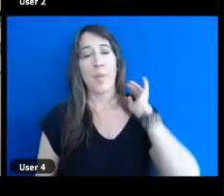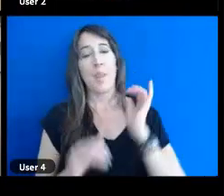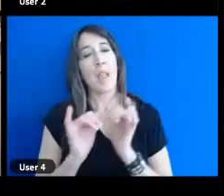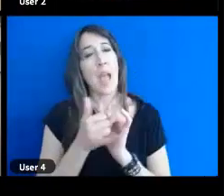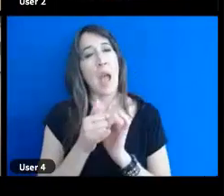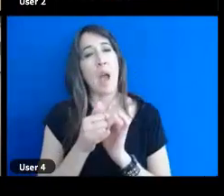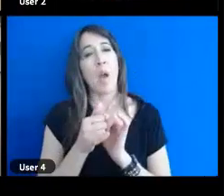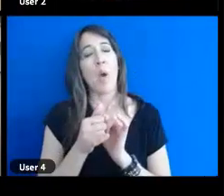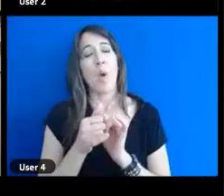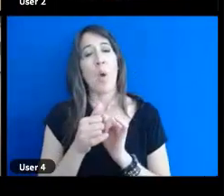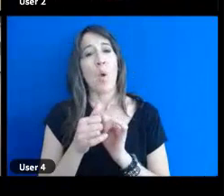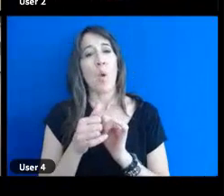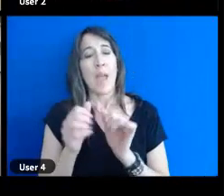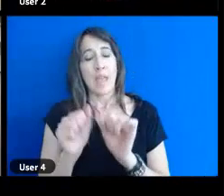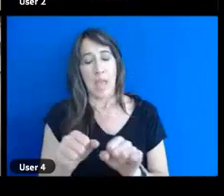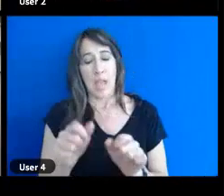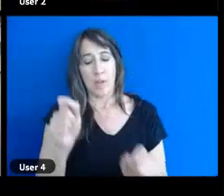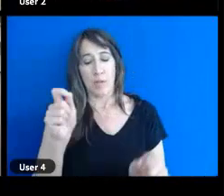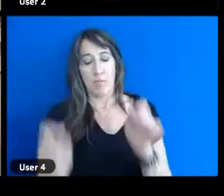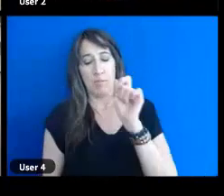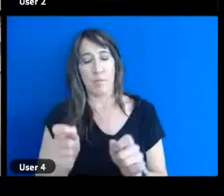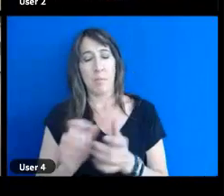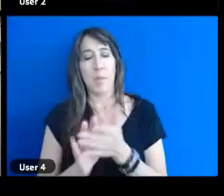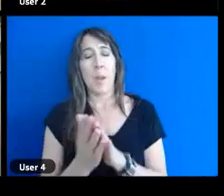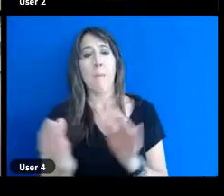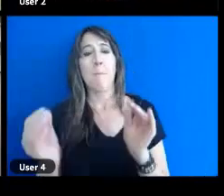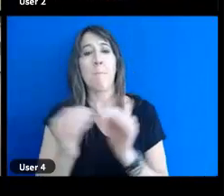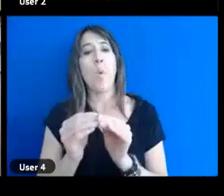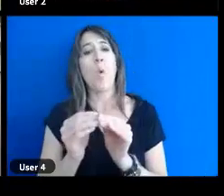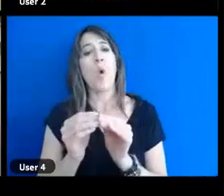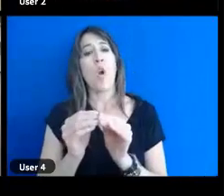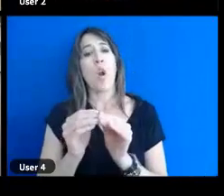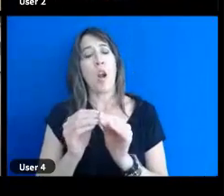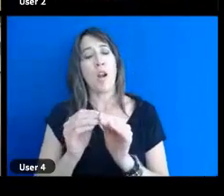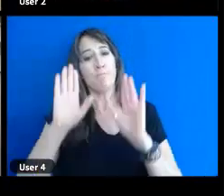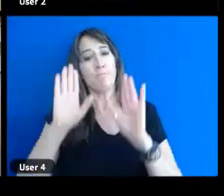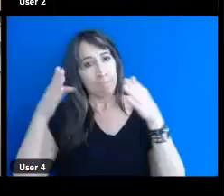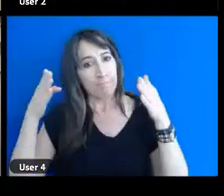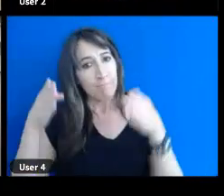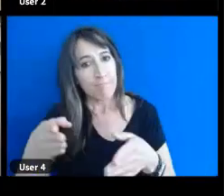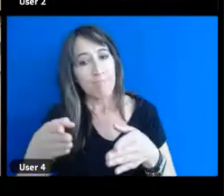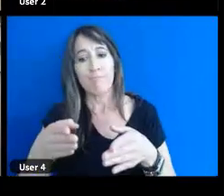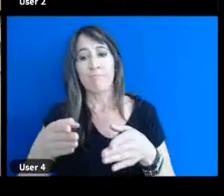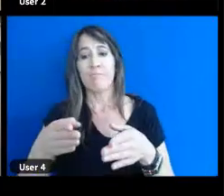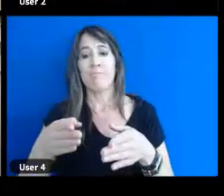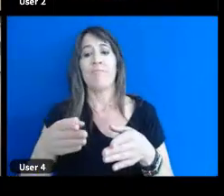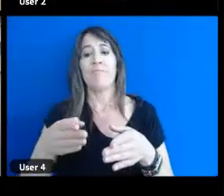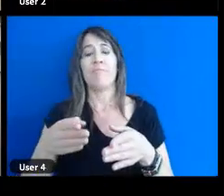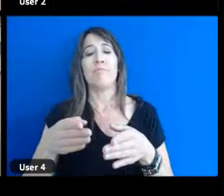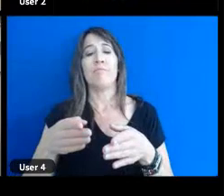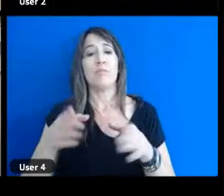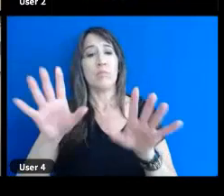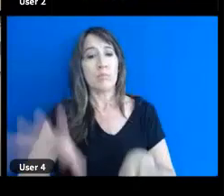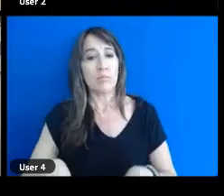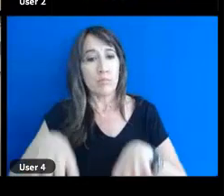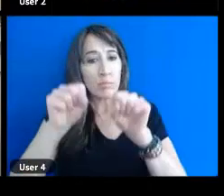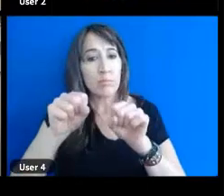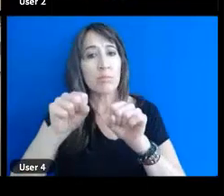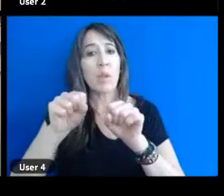Some of the things you can do to be deliberate and intentional with your recruitment.